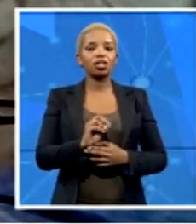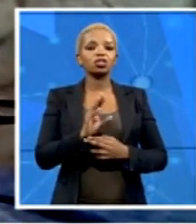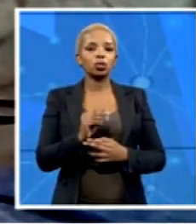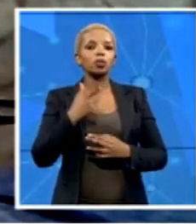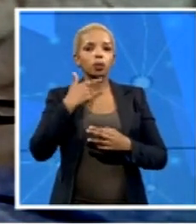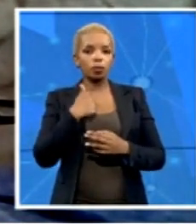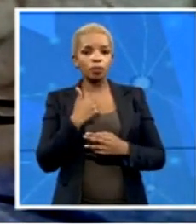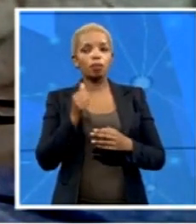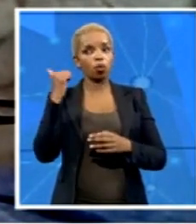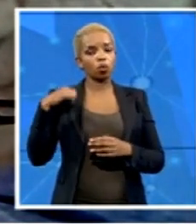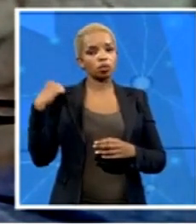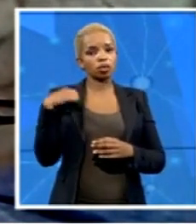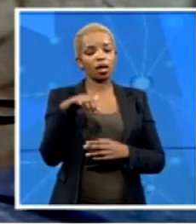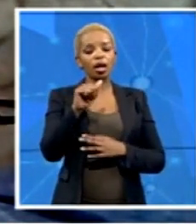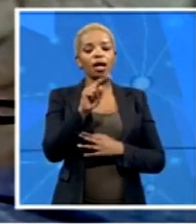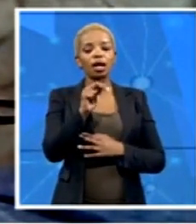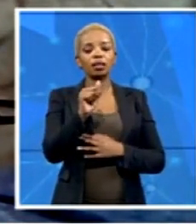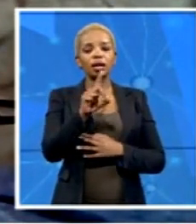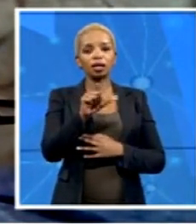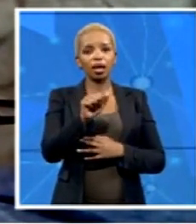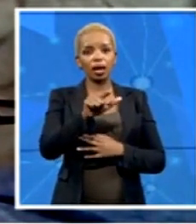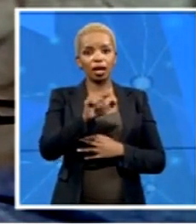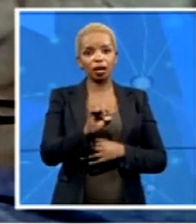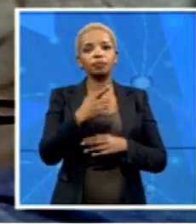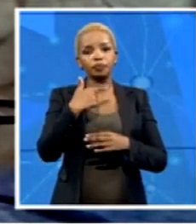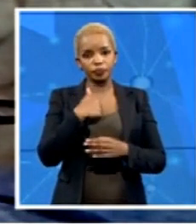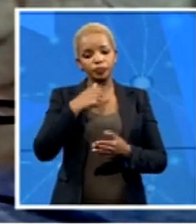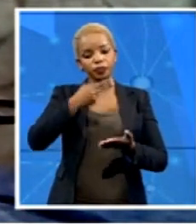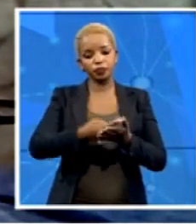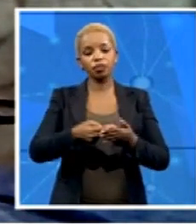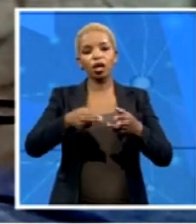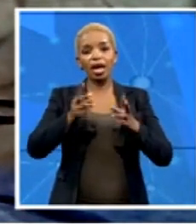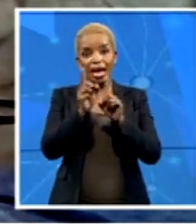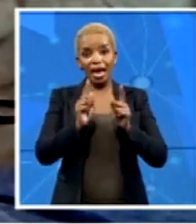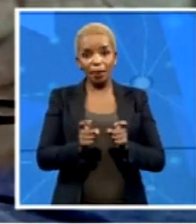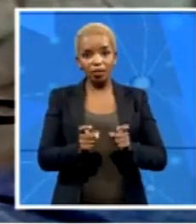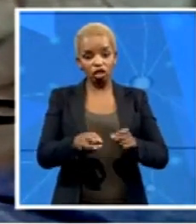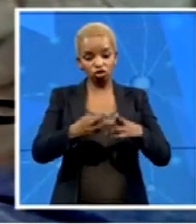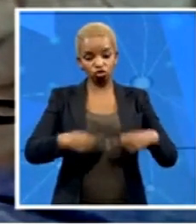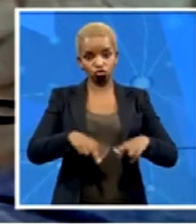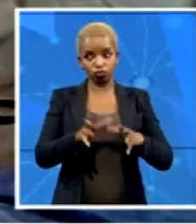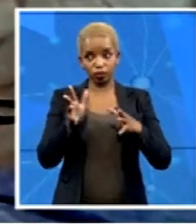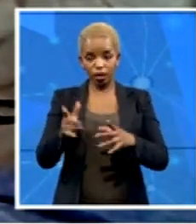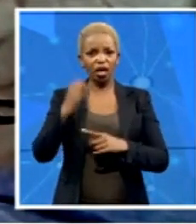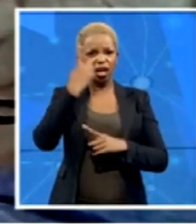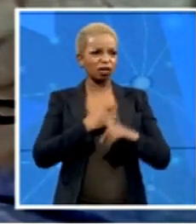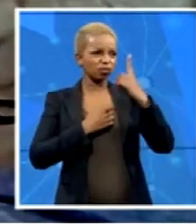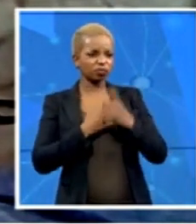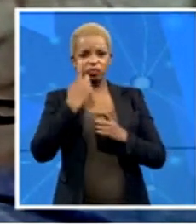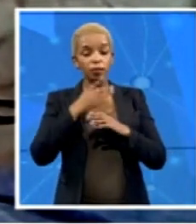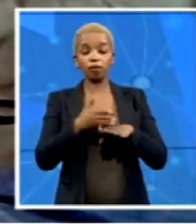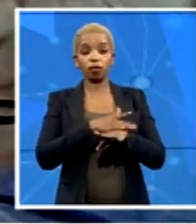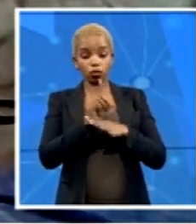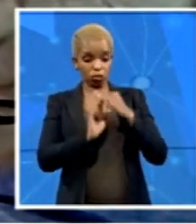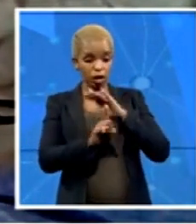good, like testing, asking you questions before you even walked into the hospital. And I